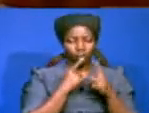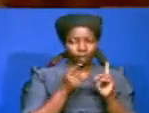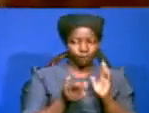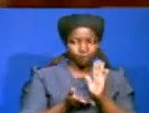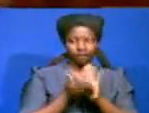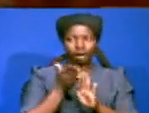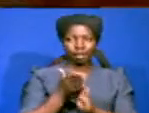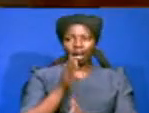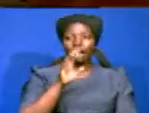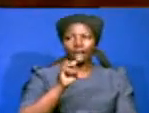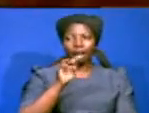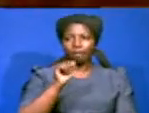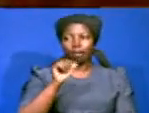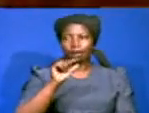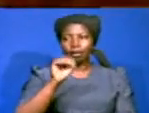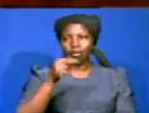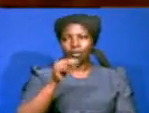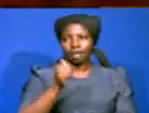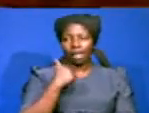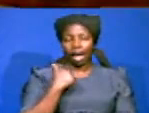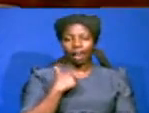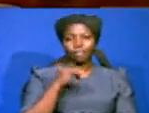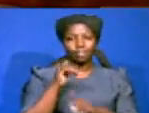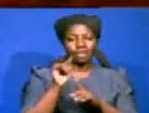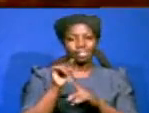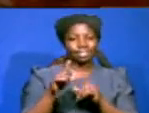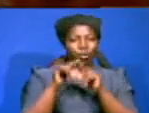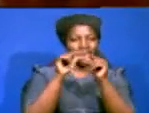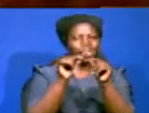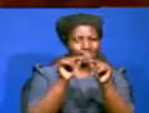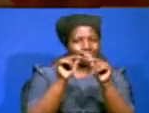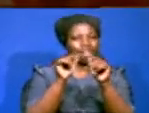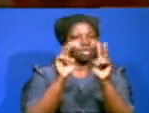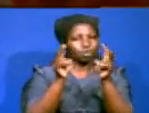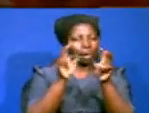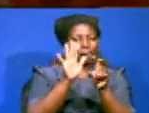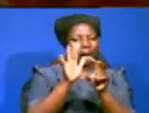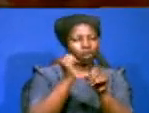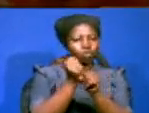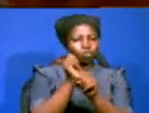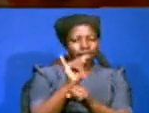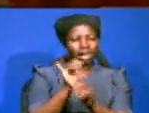Magoha had this mantra, do it with passion or not at all.